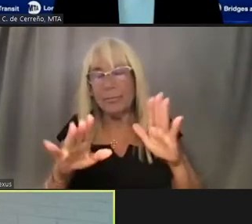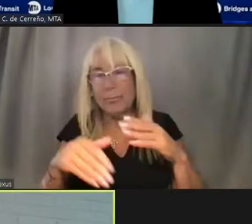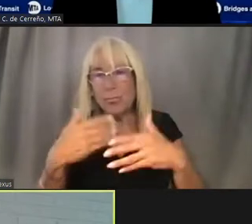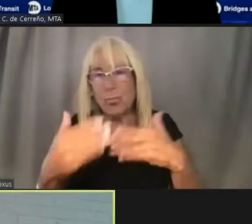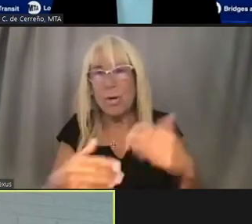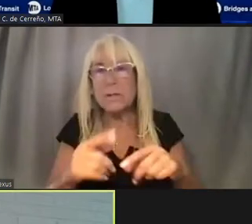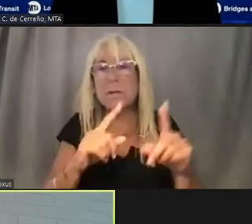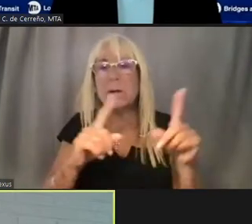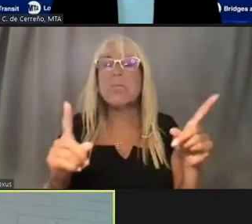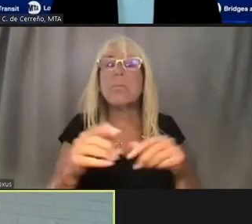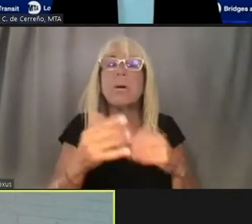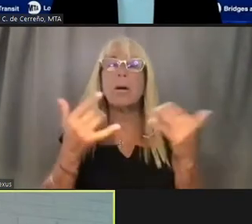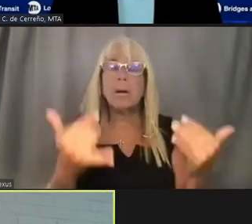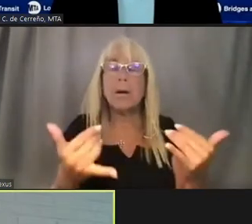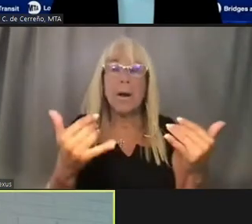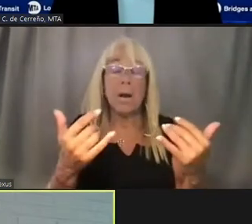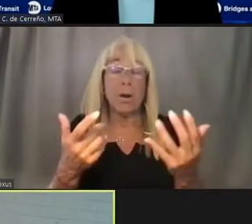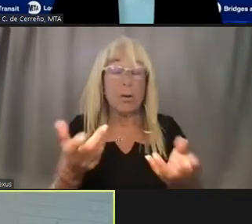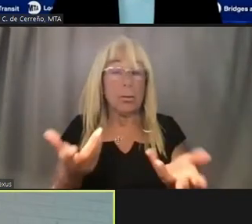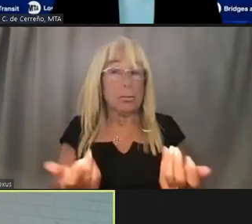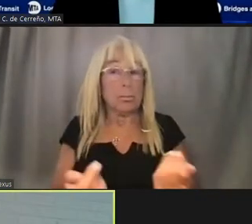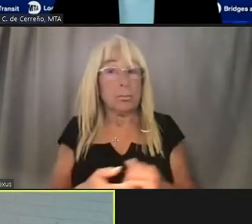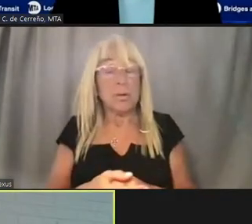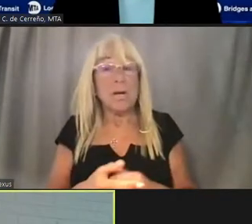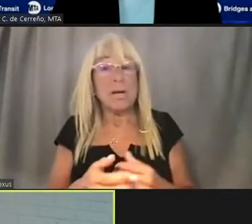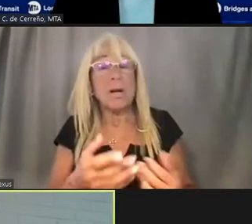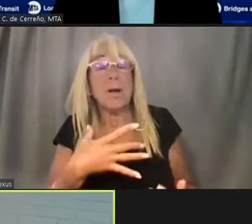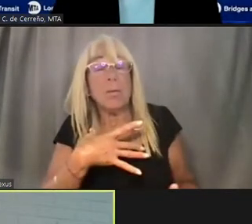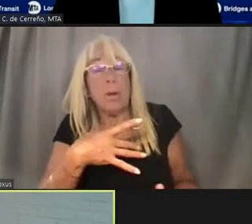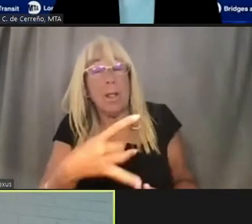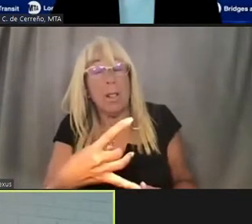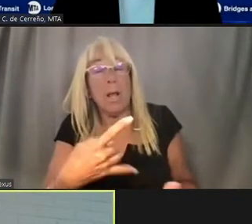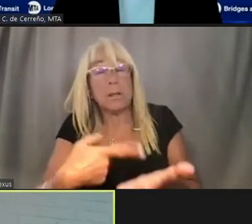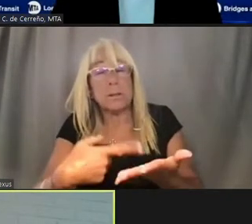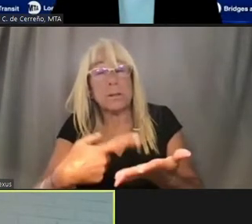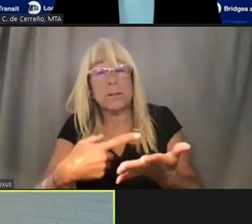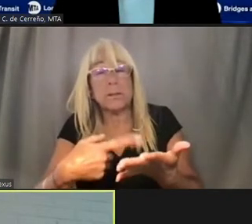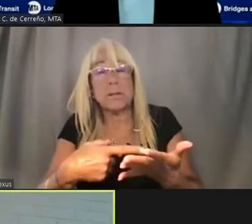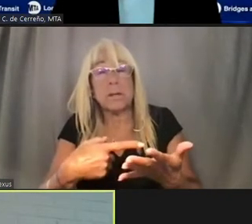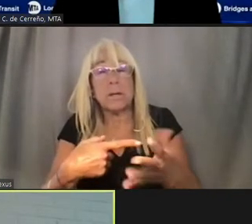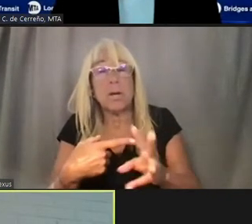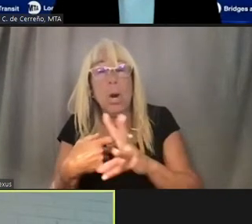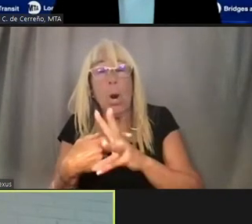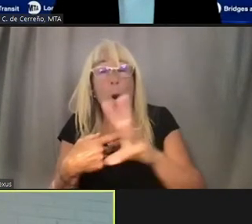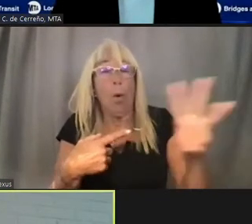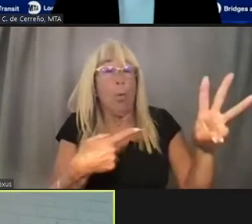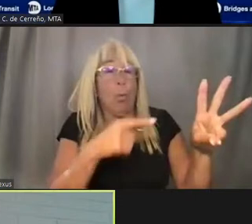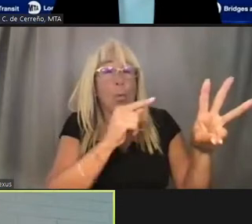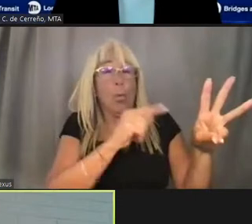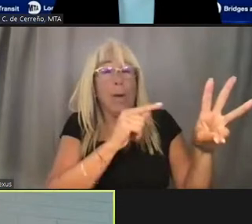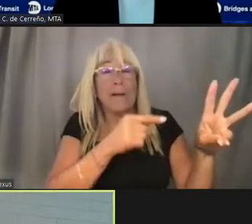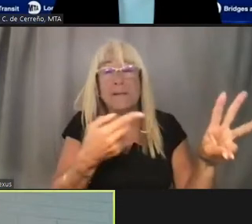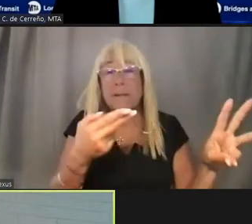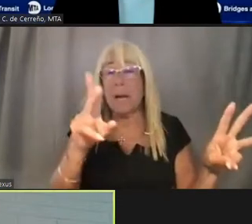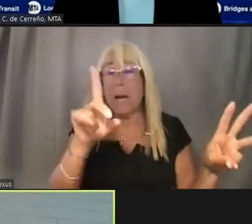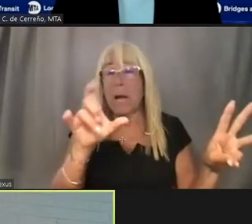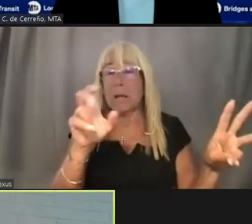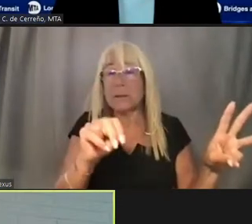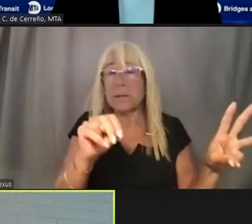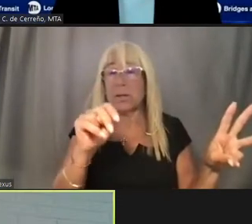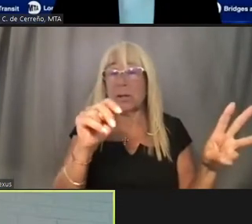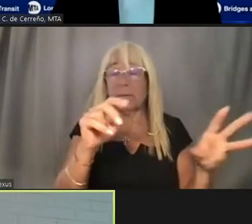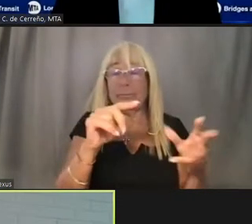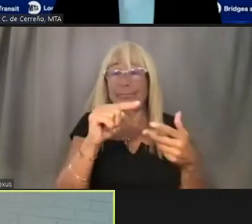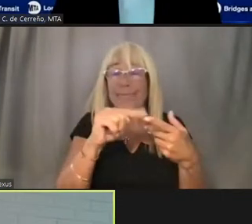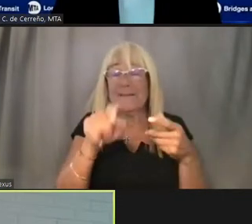um being where we are today I really want to talk about the west of Hudson commuters Rockland County in